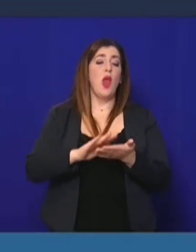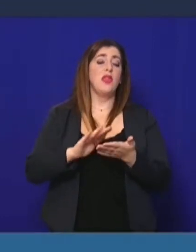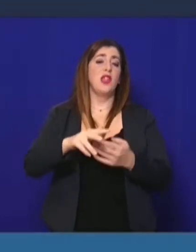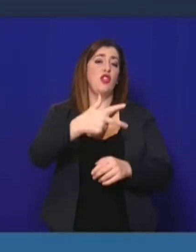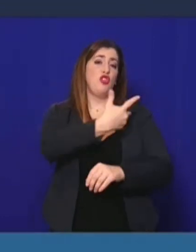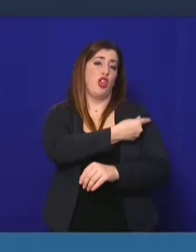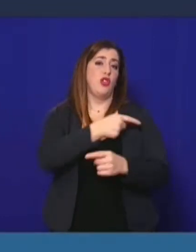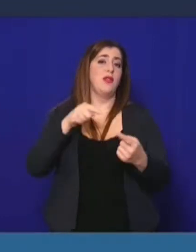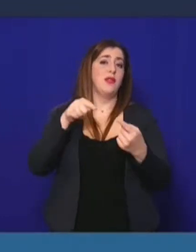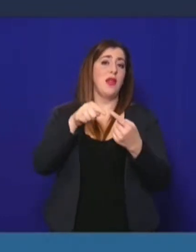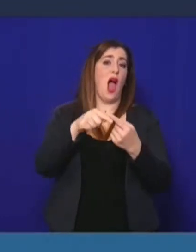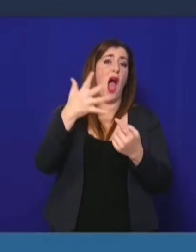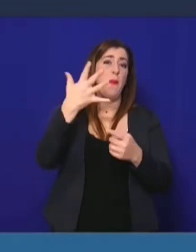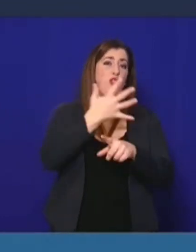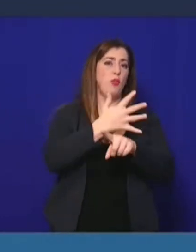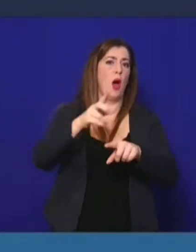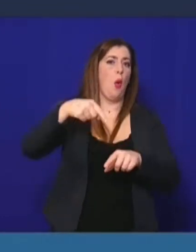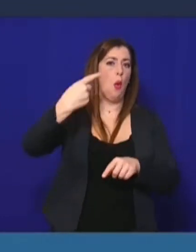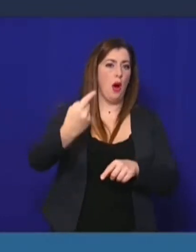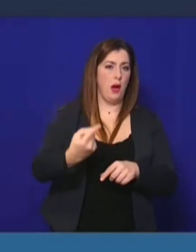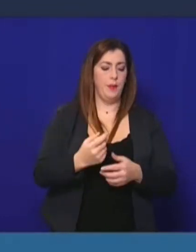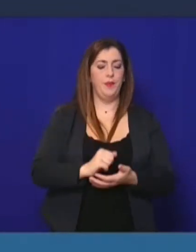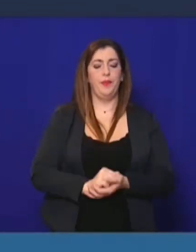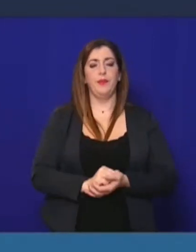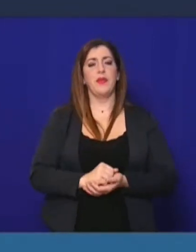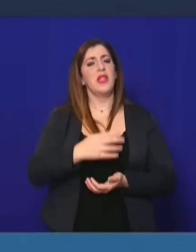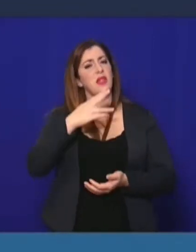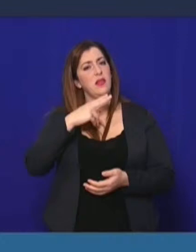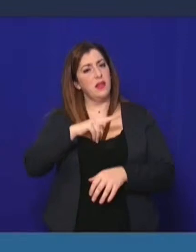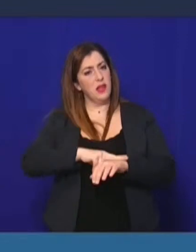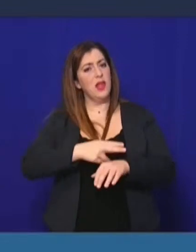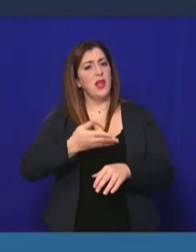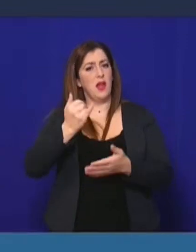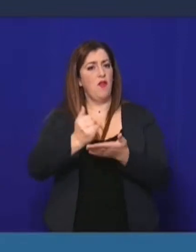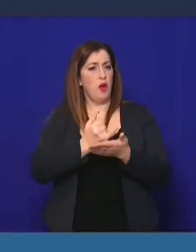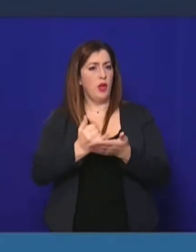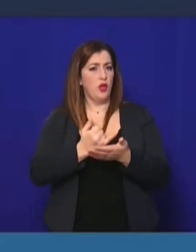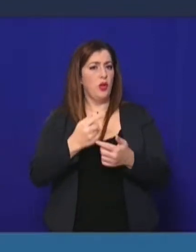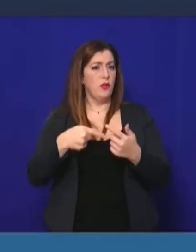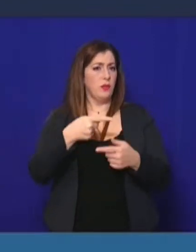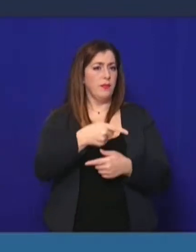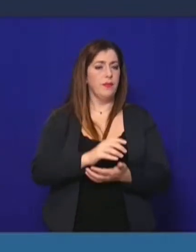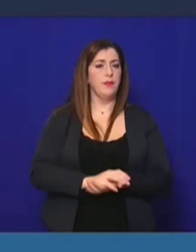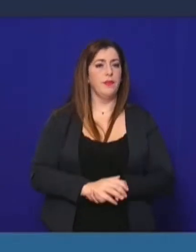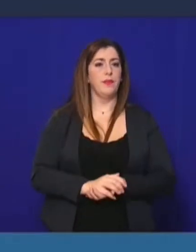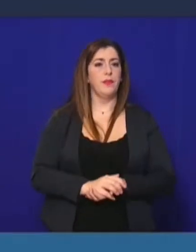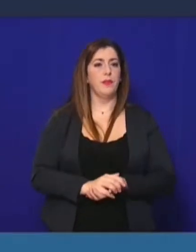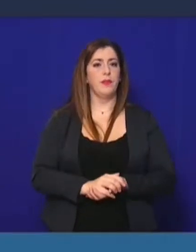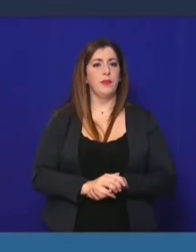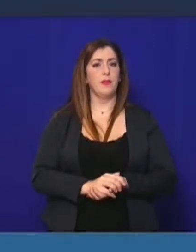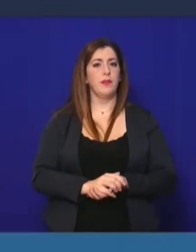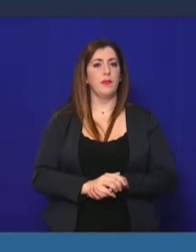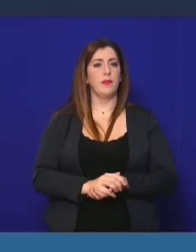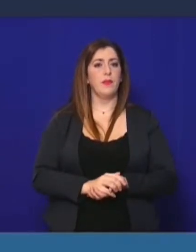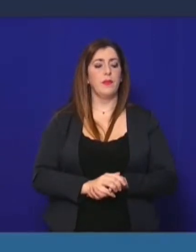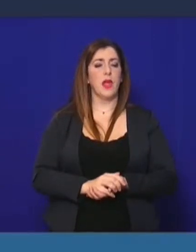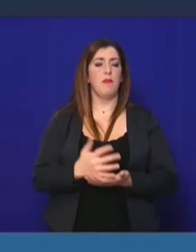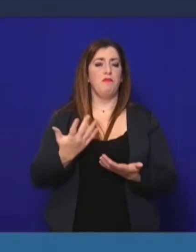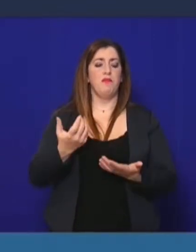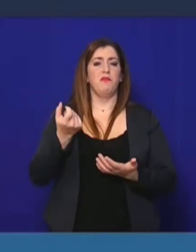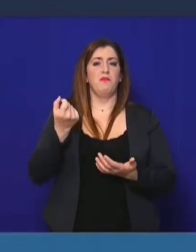oħra, mezzi tal-aħbarijiet għadhom kif ħabbru li kien hemm nurse li taqbet li ġiet